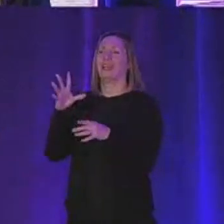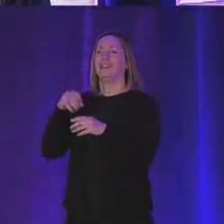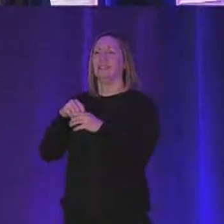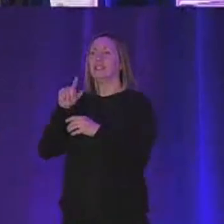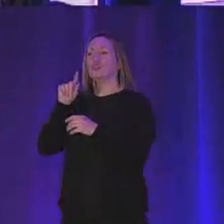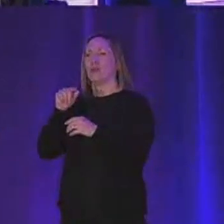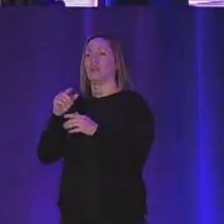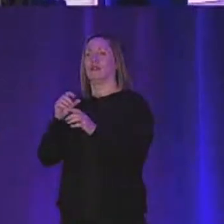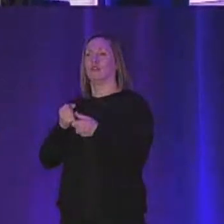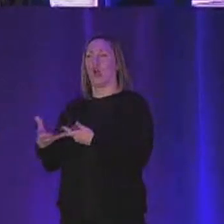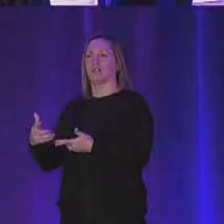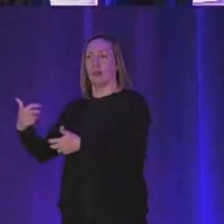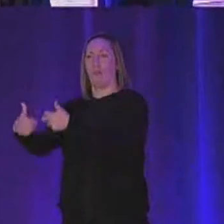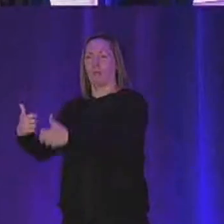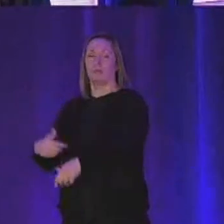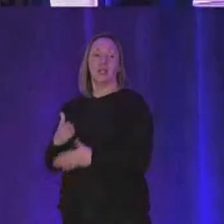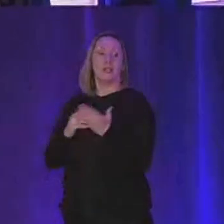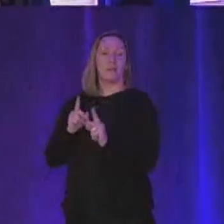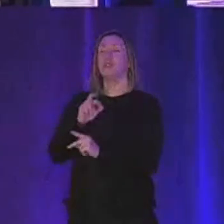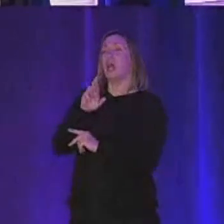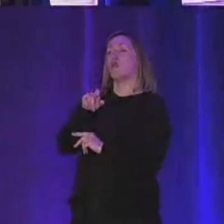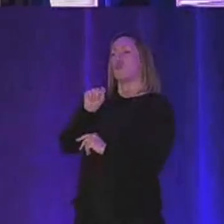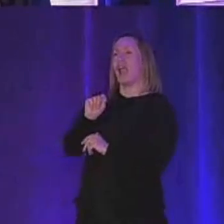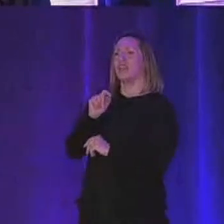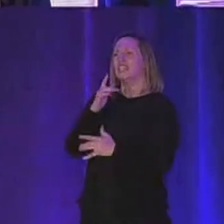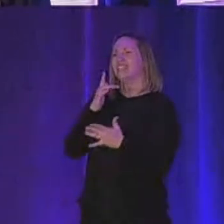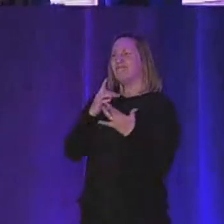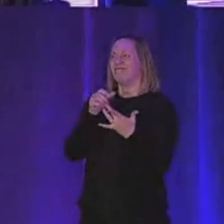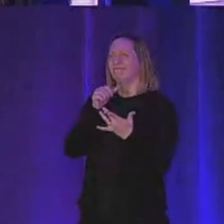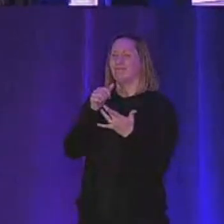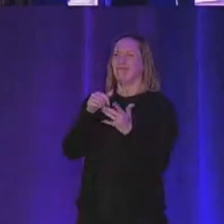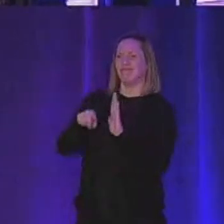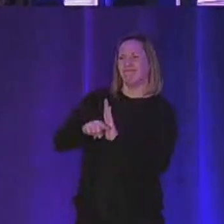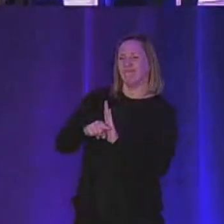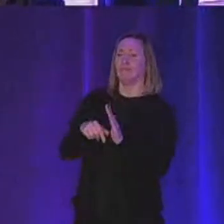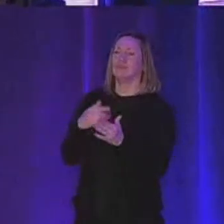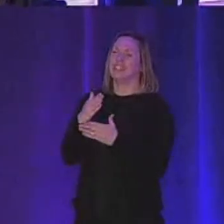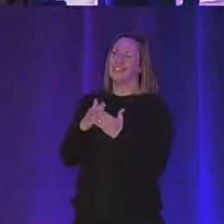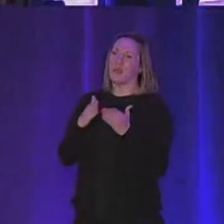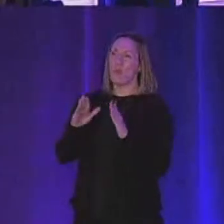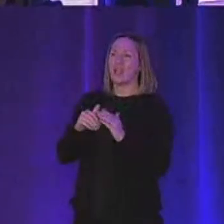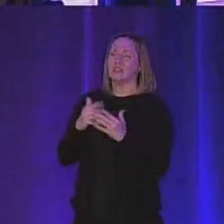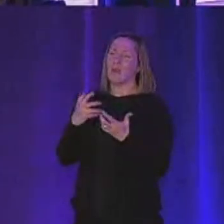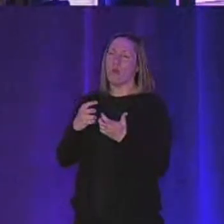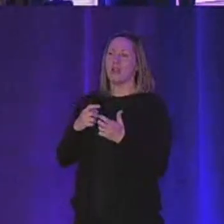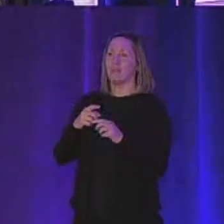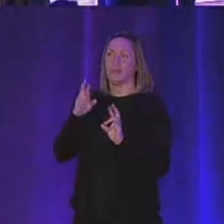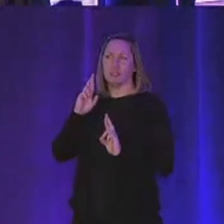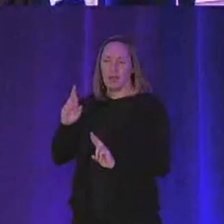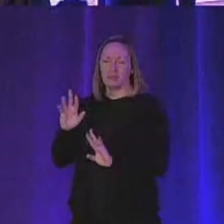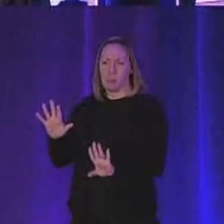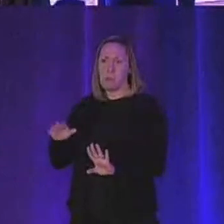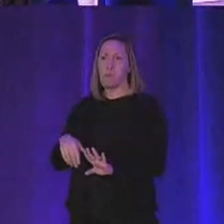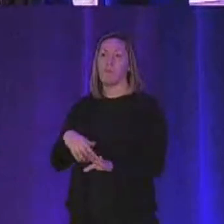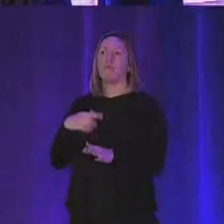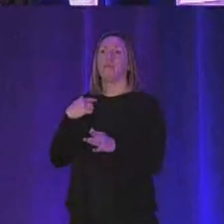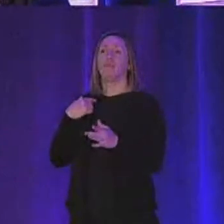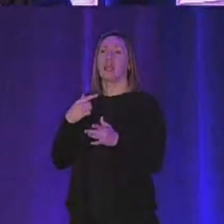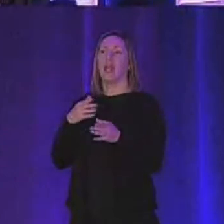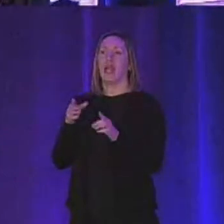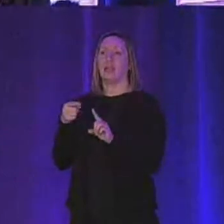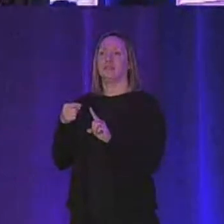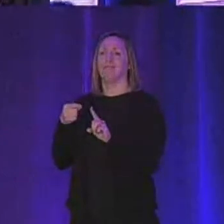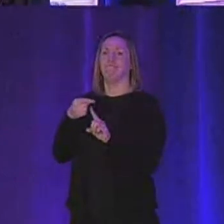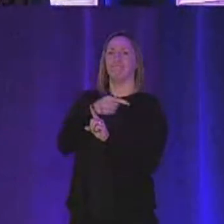some people say React is falling short, and rightfully so. React, in some ways, I want to be as respectful as possible, has deviated from